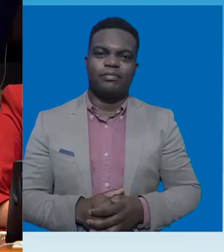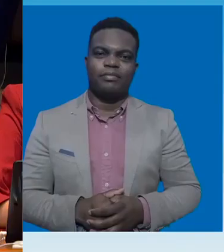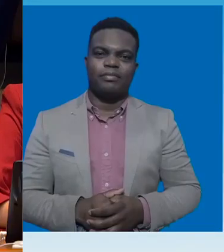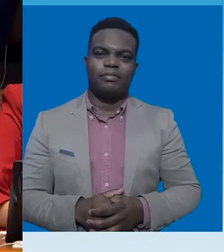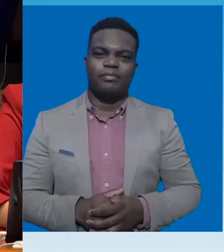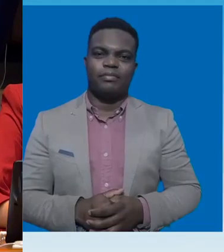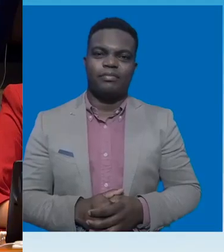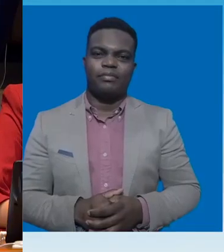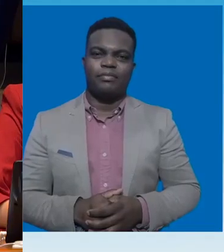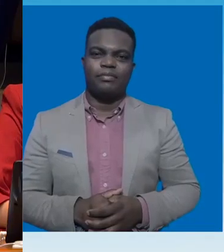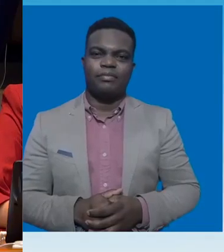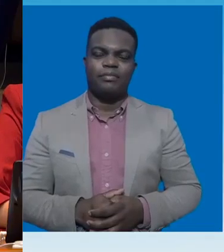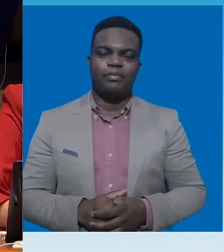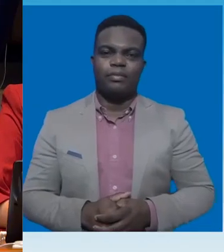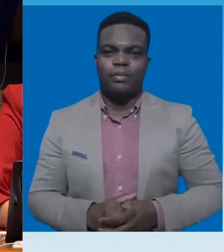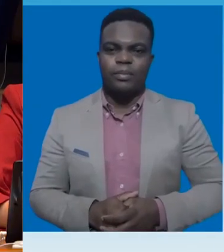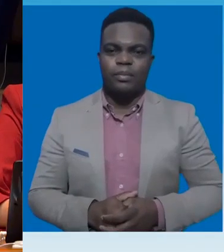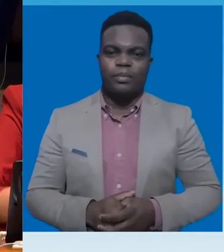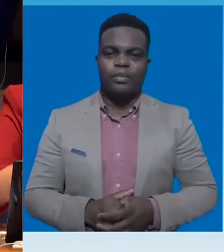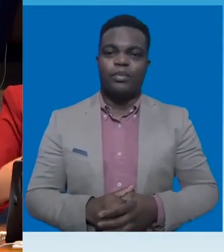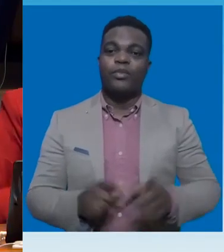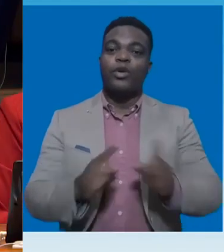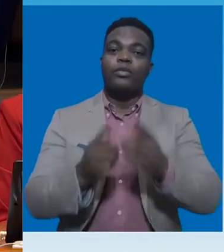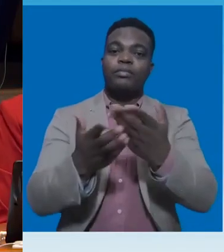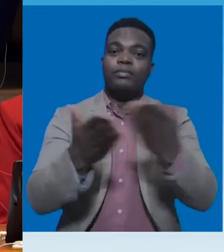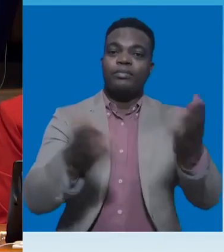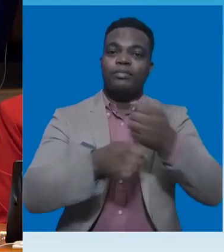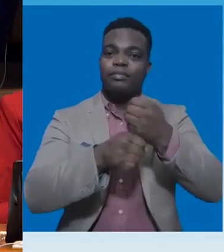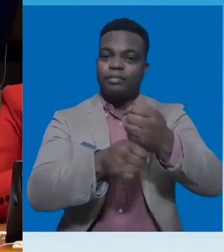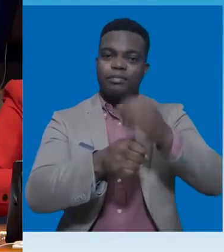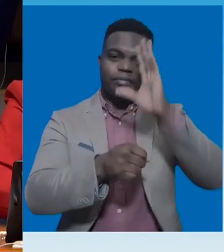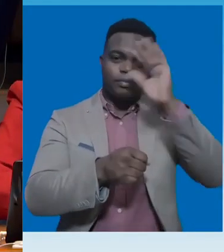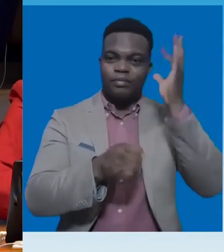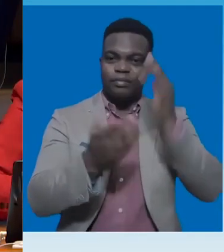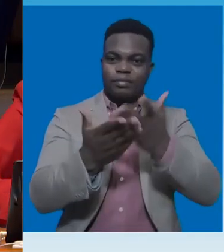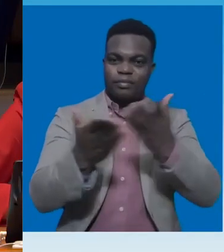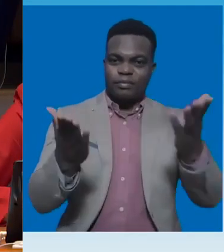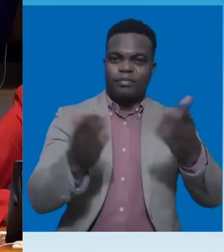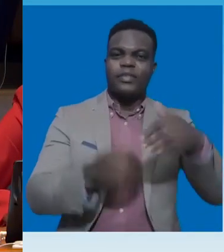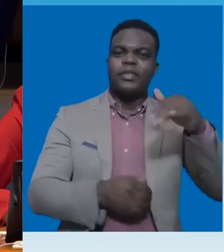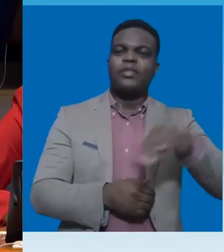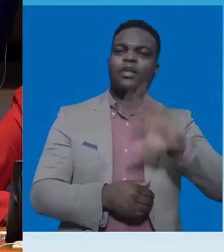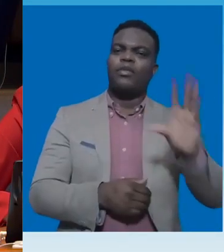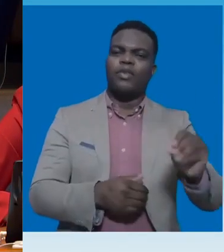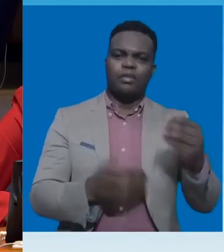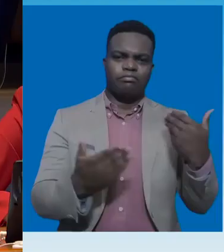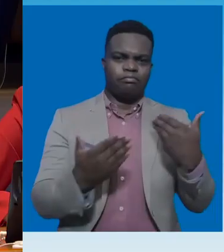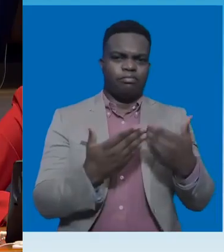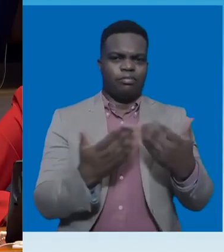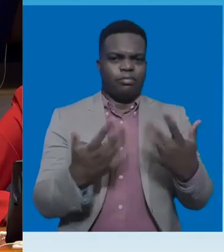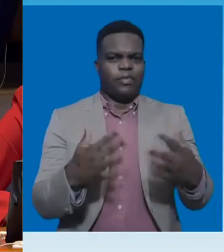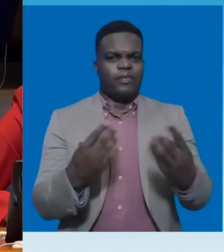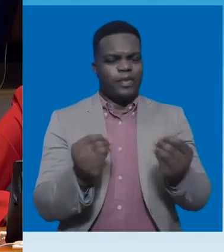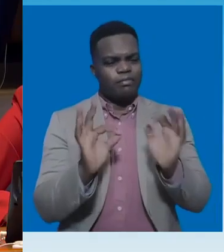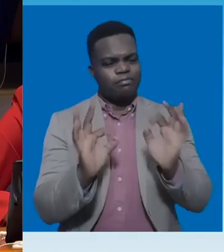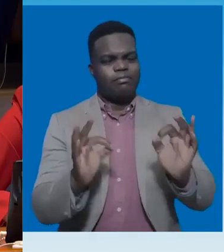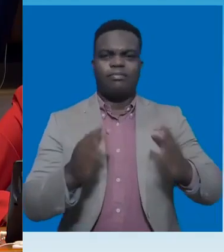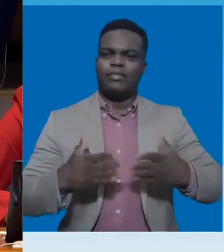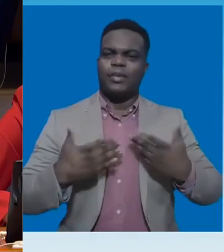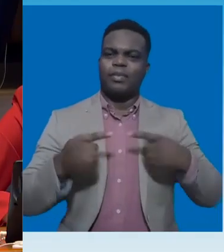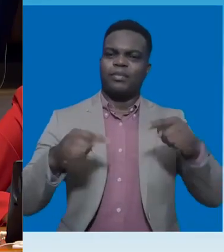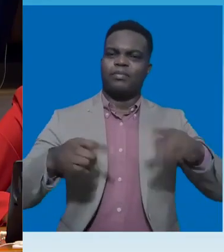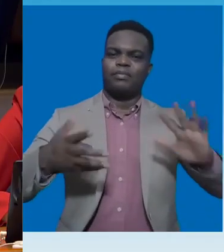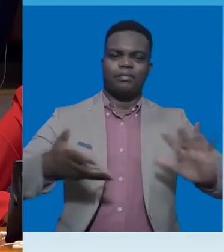South Africa greatly appreciates the opportunity to join hands with our partners in advancing the aims of the United Nations Disability